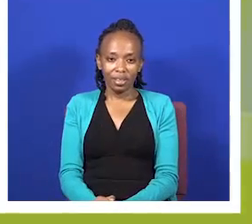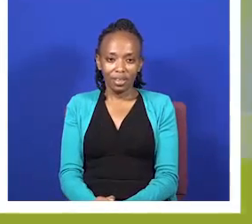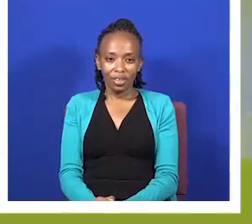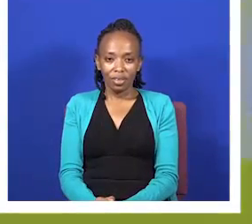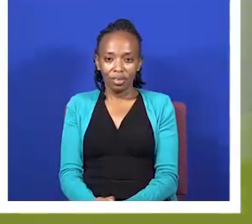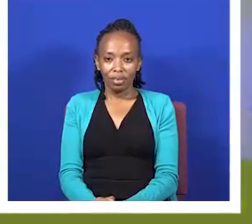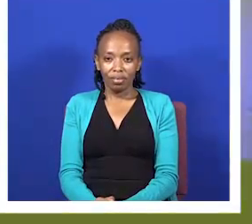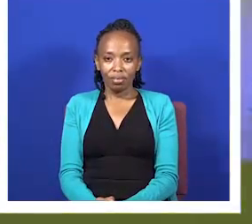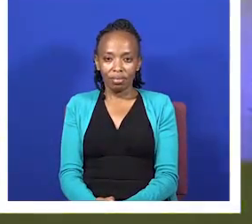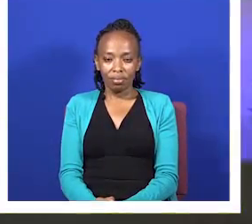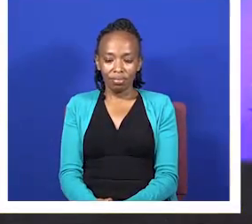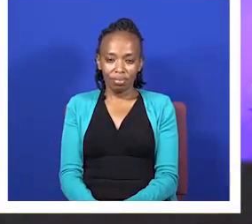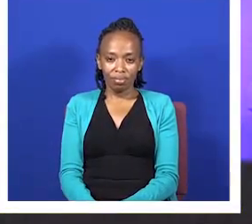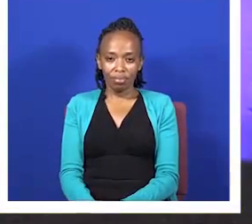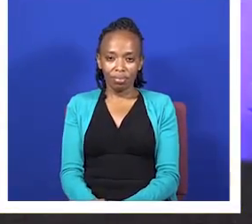bye.